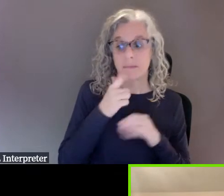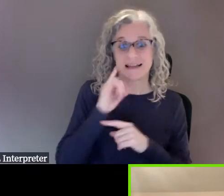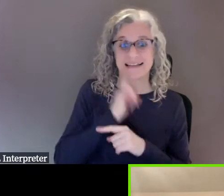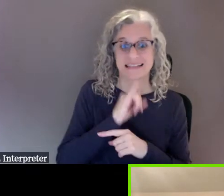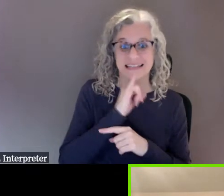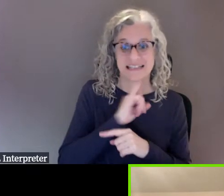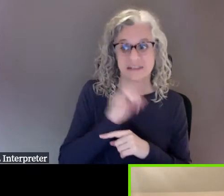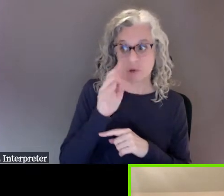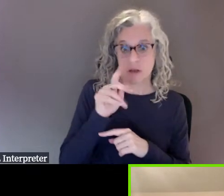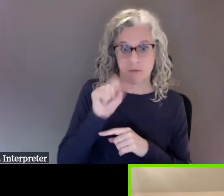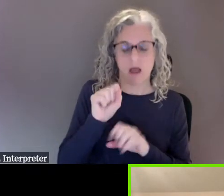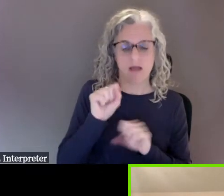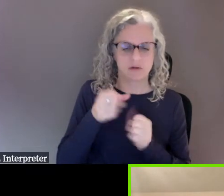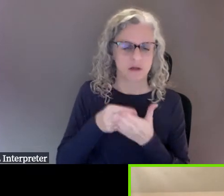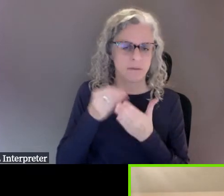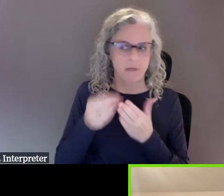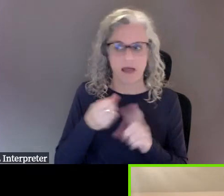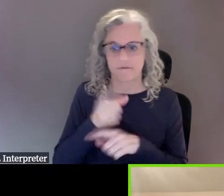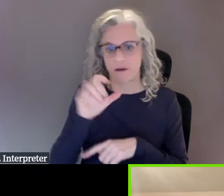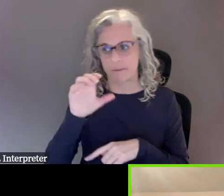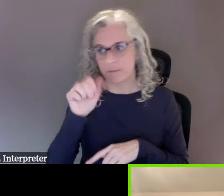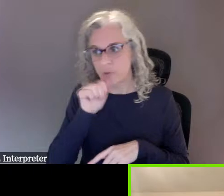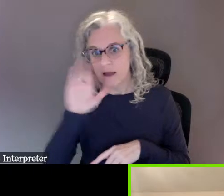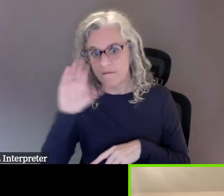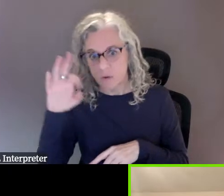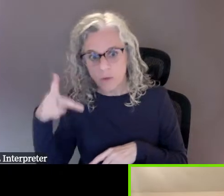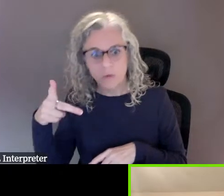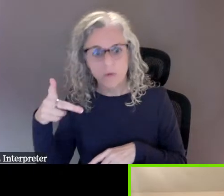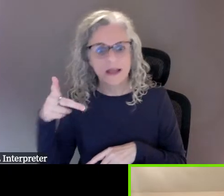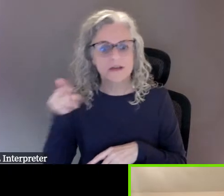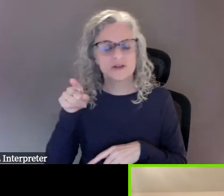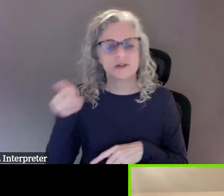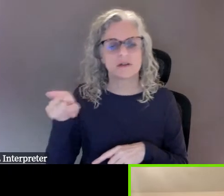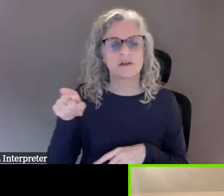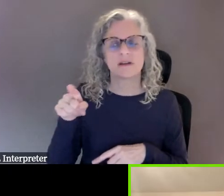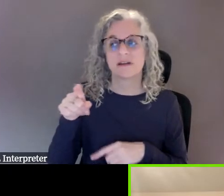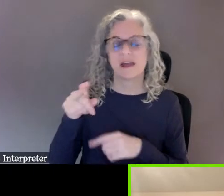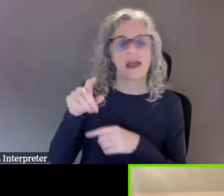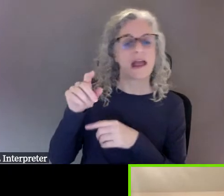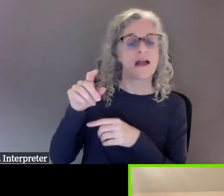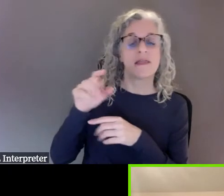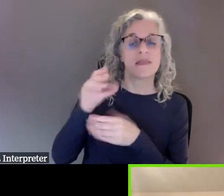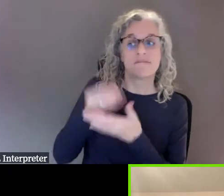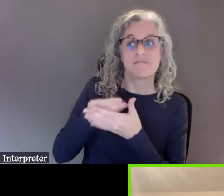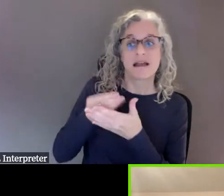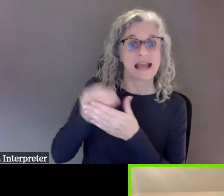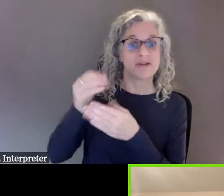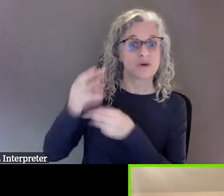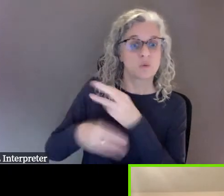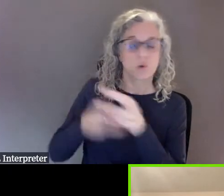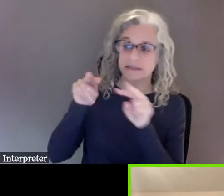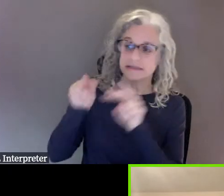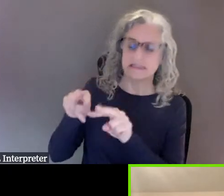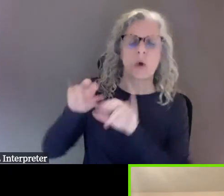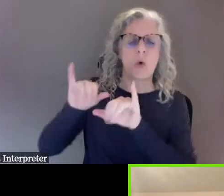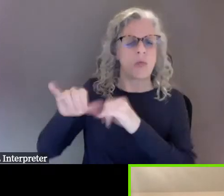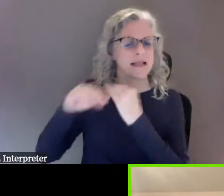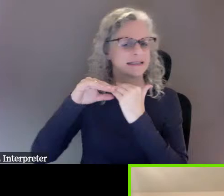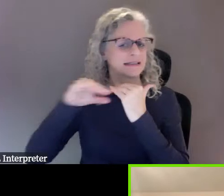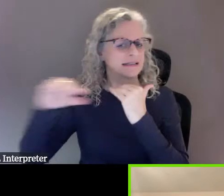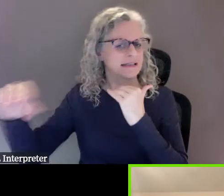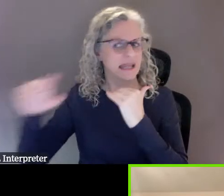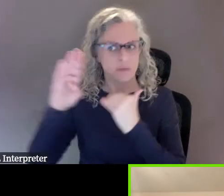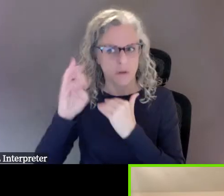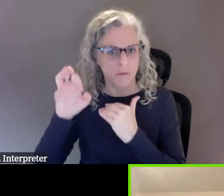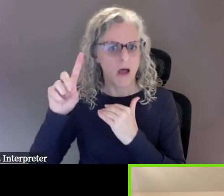through a private corporation, there's this kind of idea in the financial space that they're a stable bond, that they make your any kind of